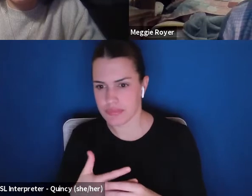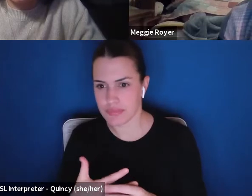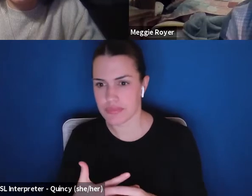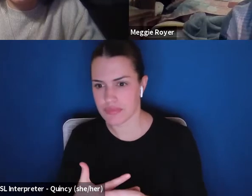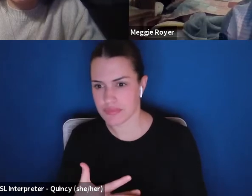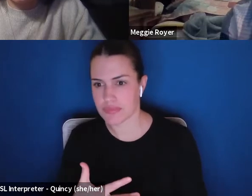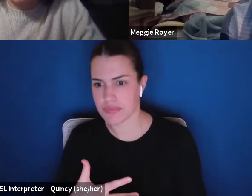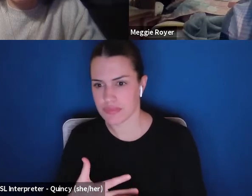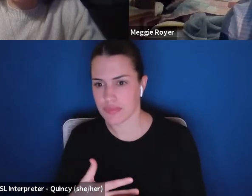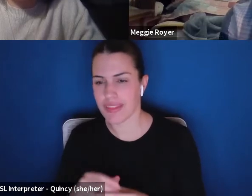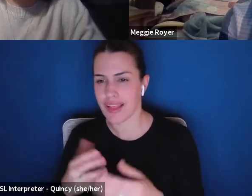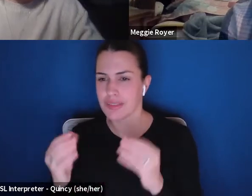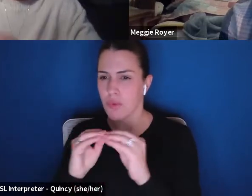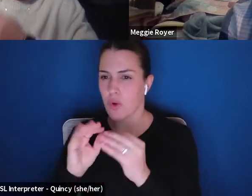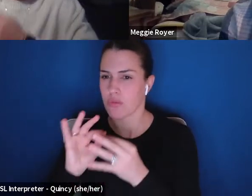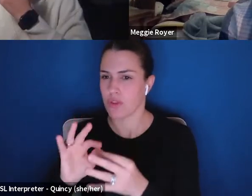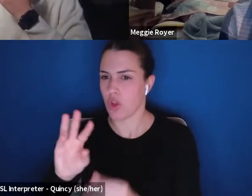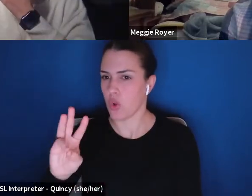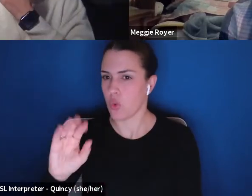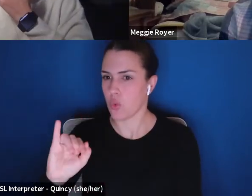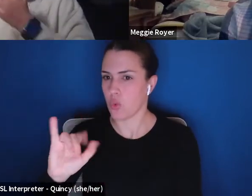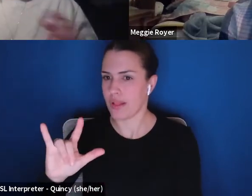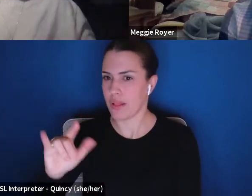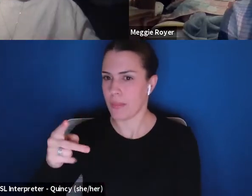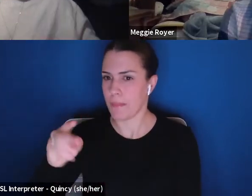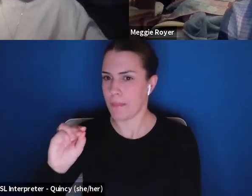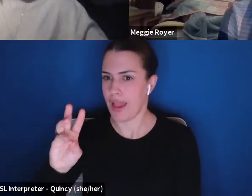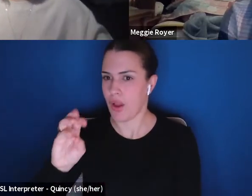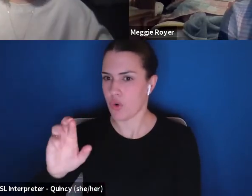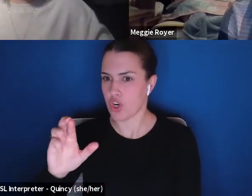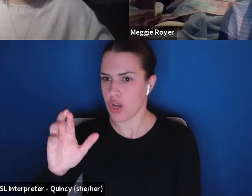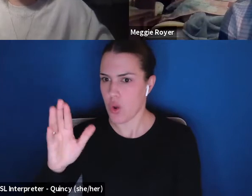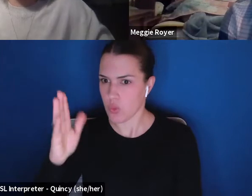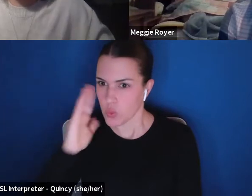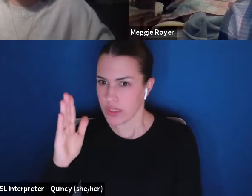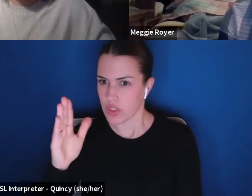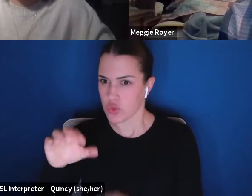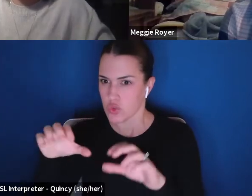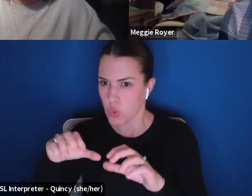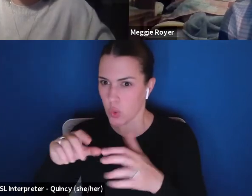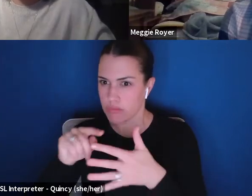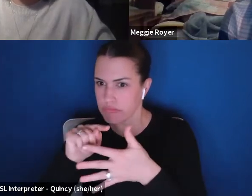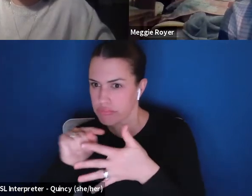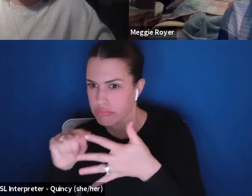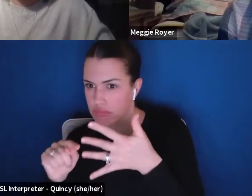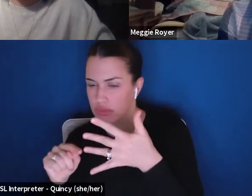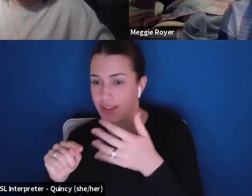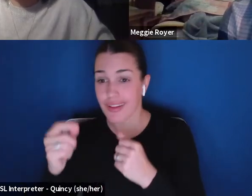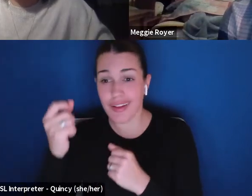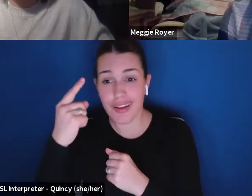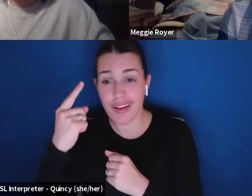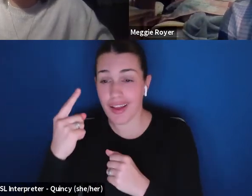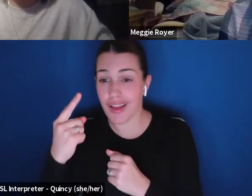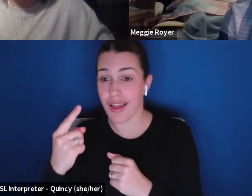more around willpower. And what a lot of research says about New Year's resolutions is that people typically